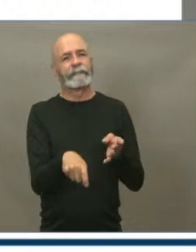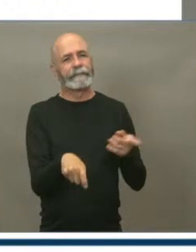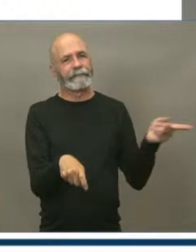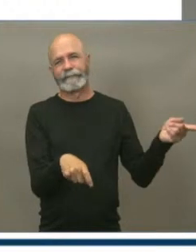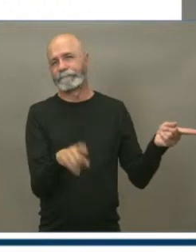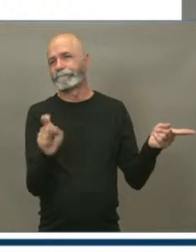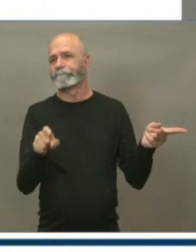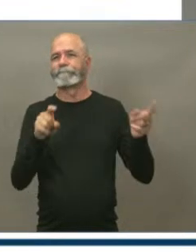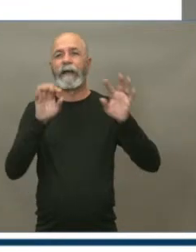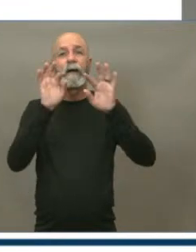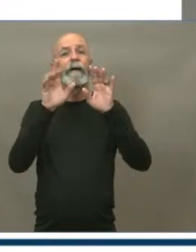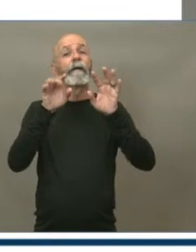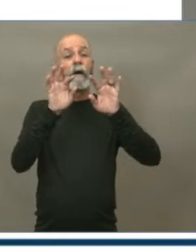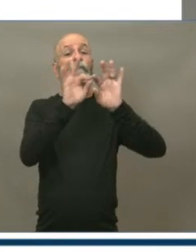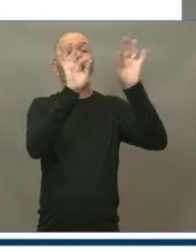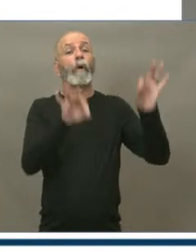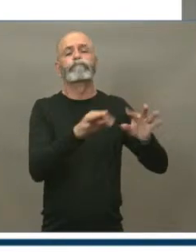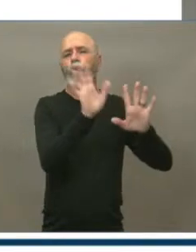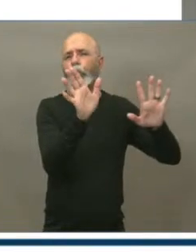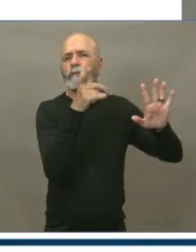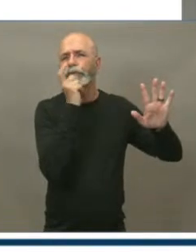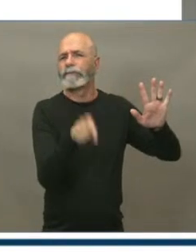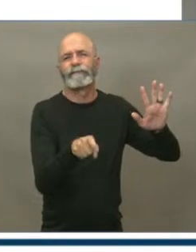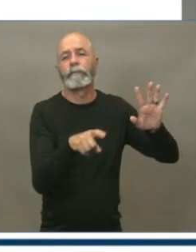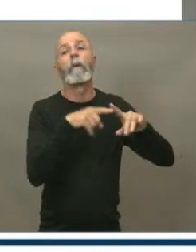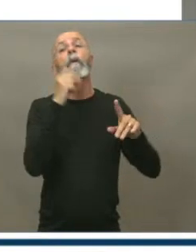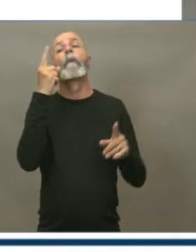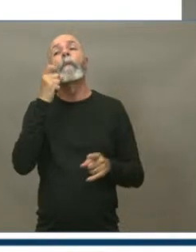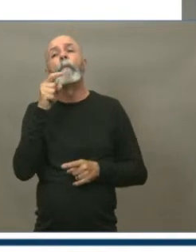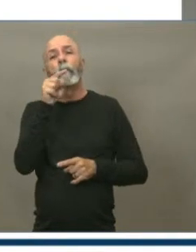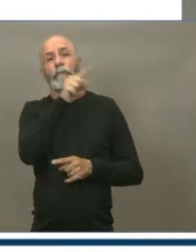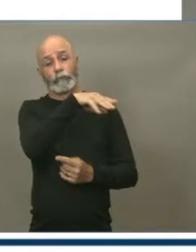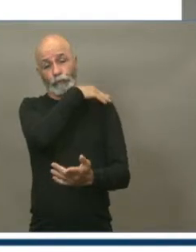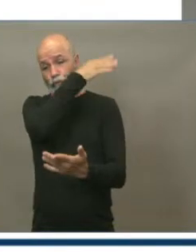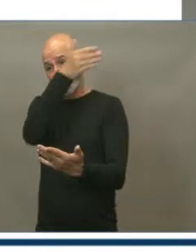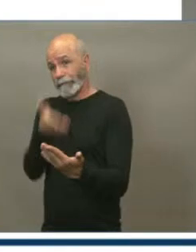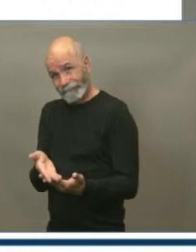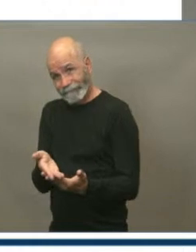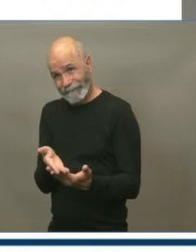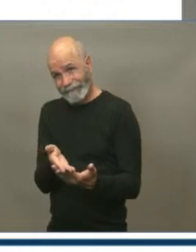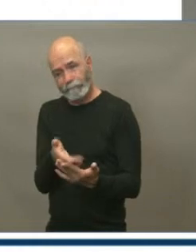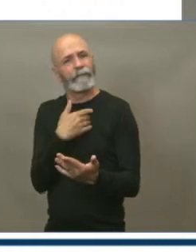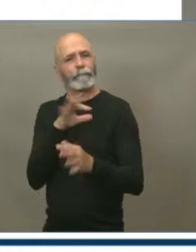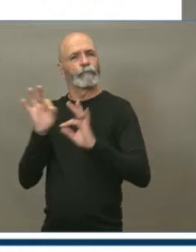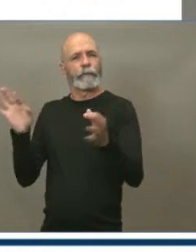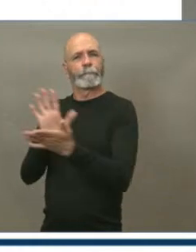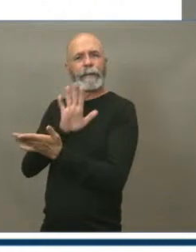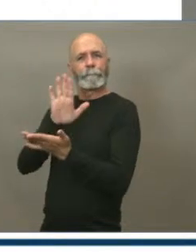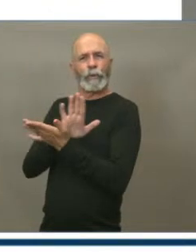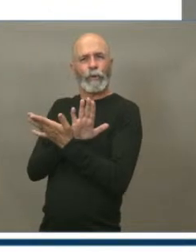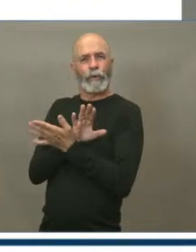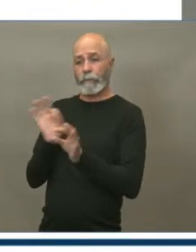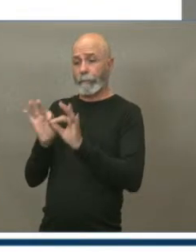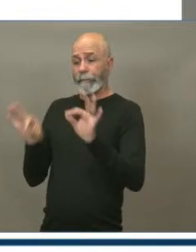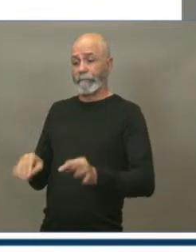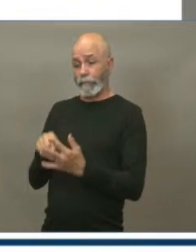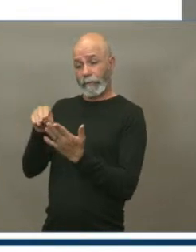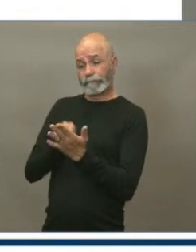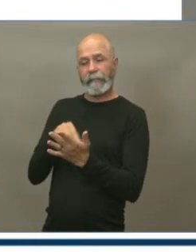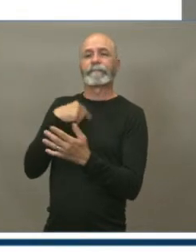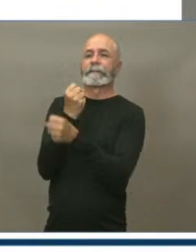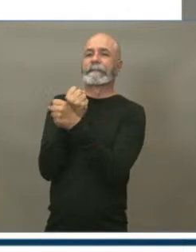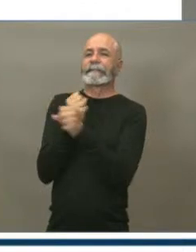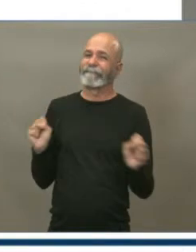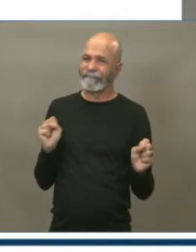application process. They still have to do the safe arrival, and they go through their usual process that's in place already through that safe arrival piece.